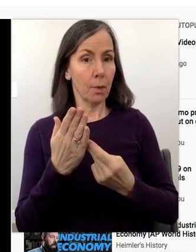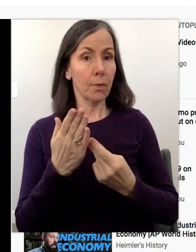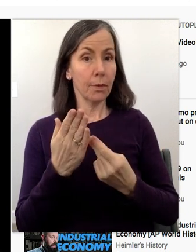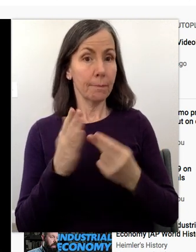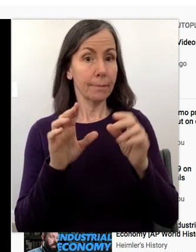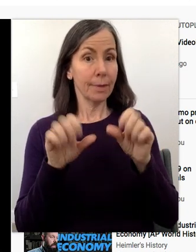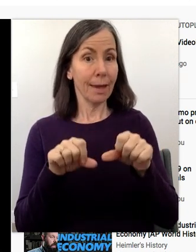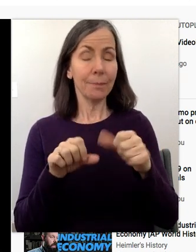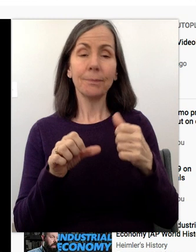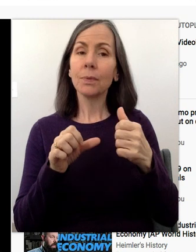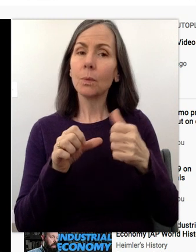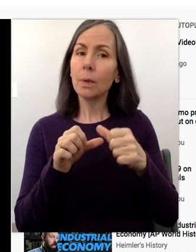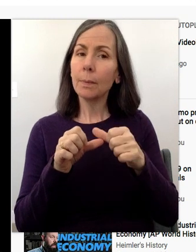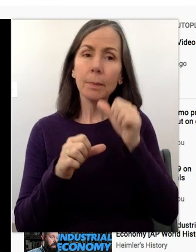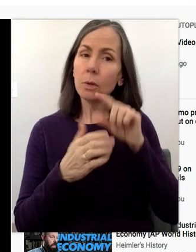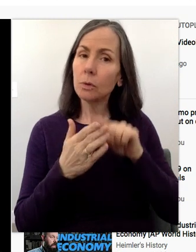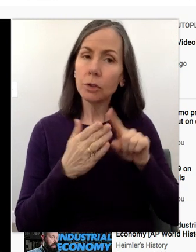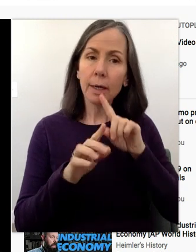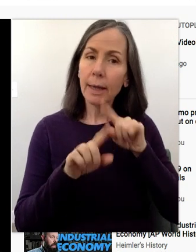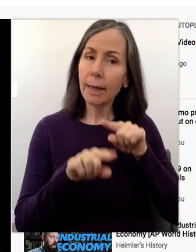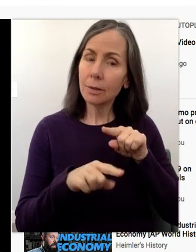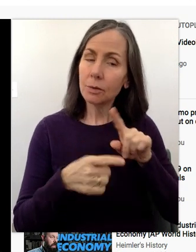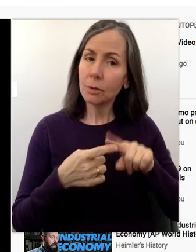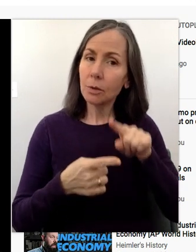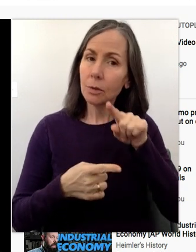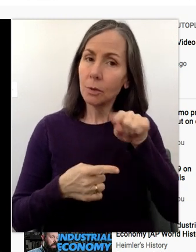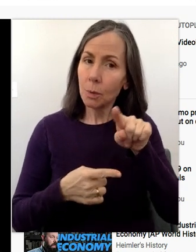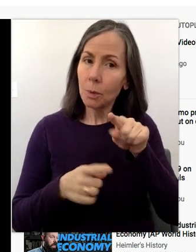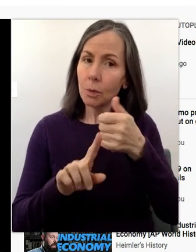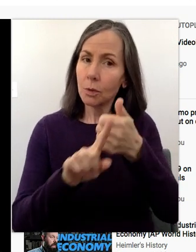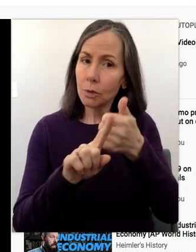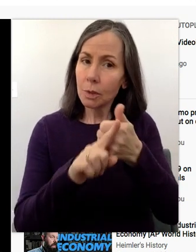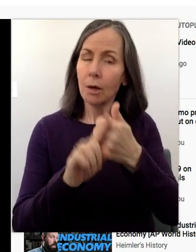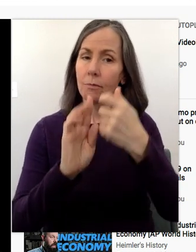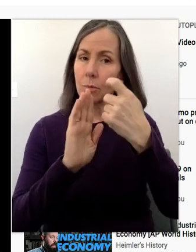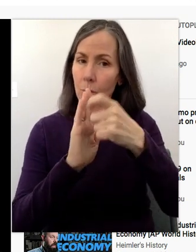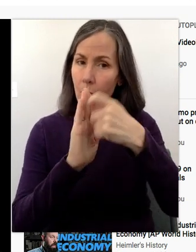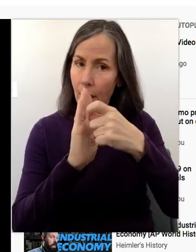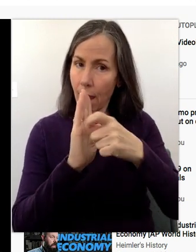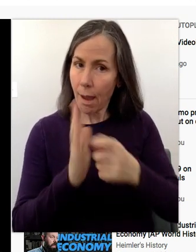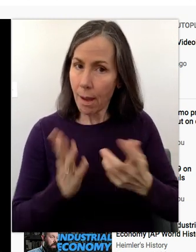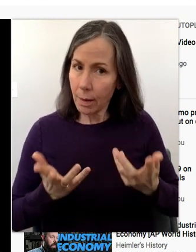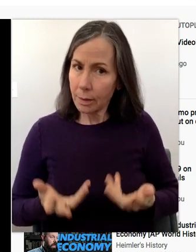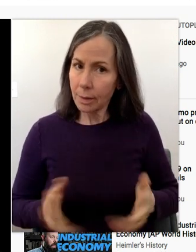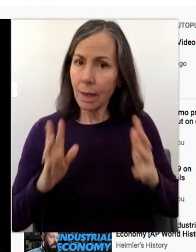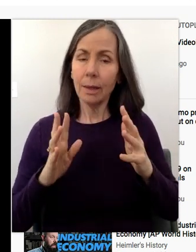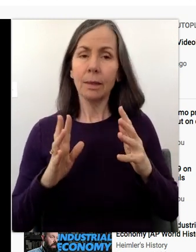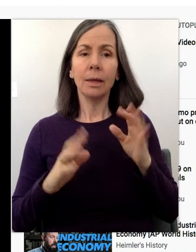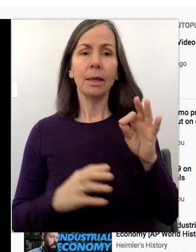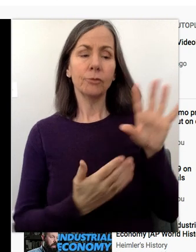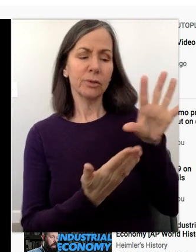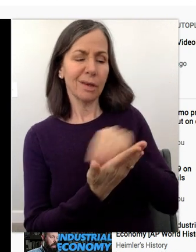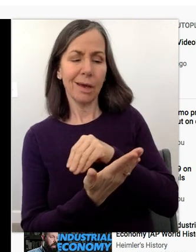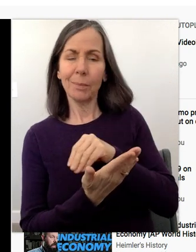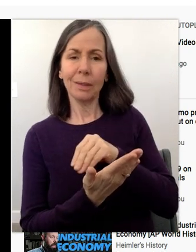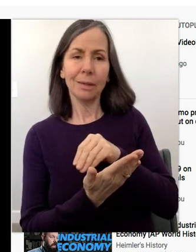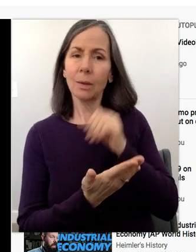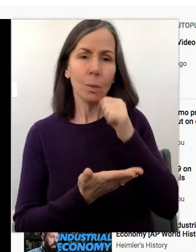Remember not to check your answers until you've done the work. Otherwise, it's pointless and it's not really going to help